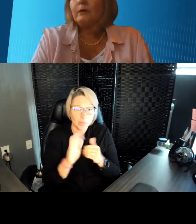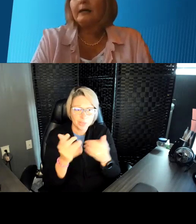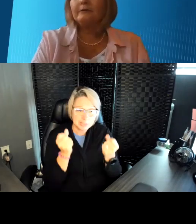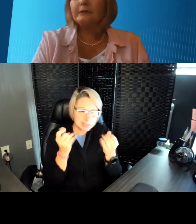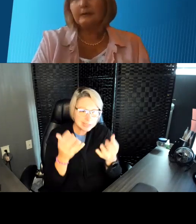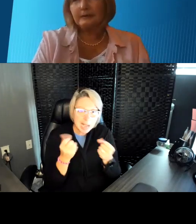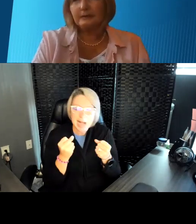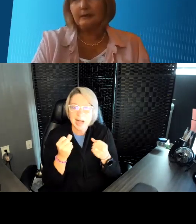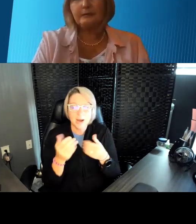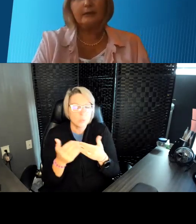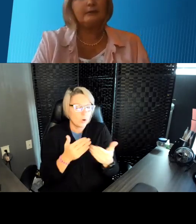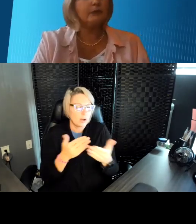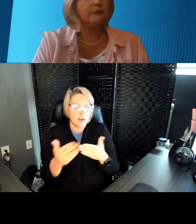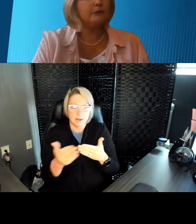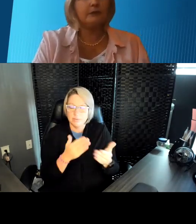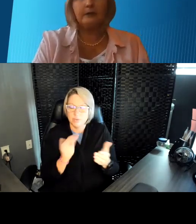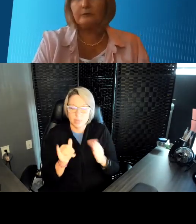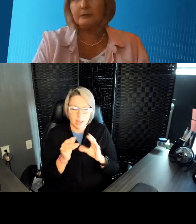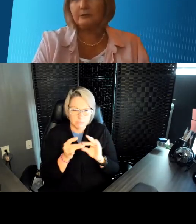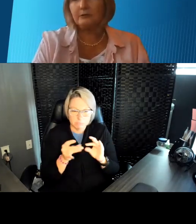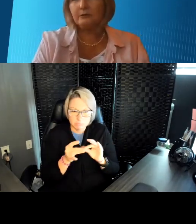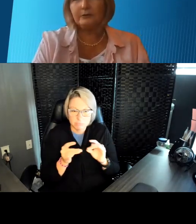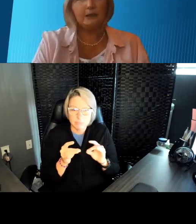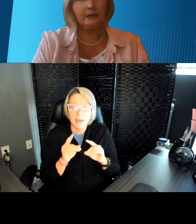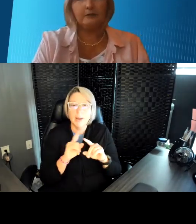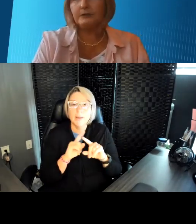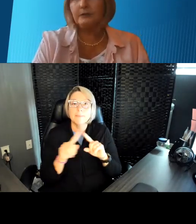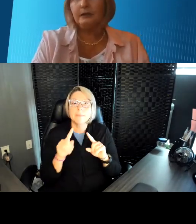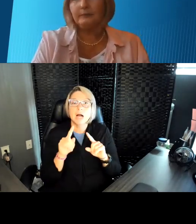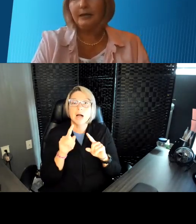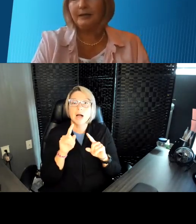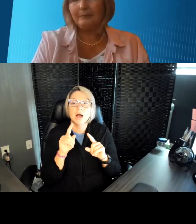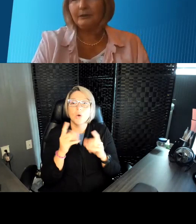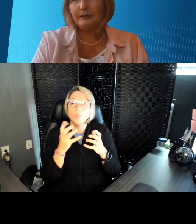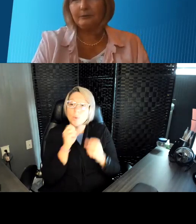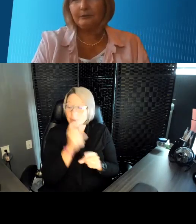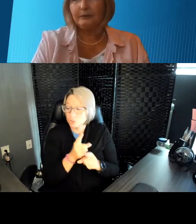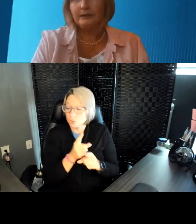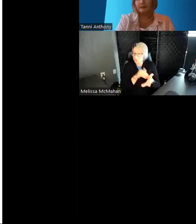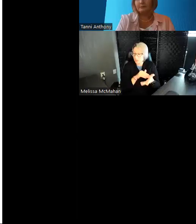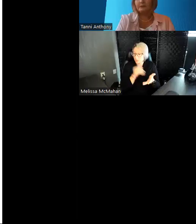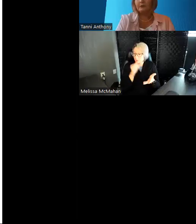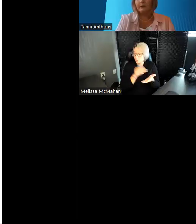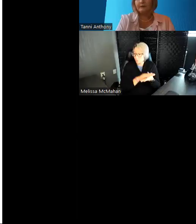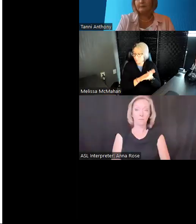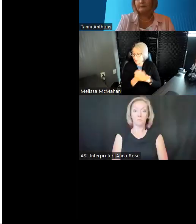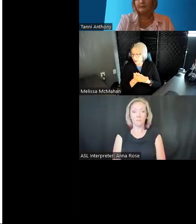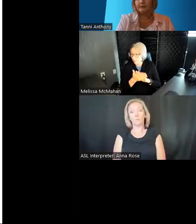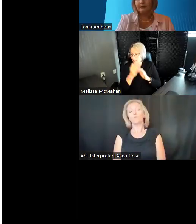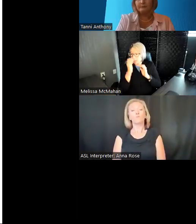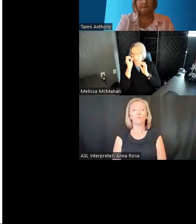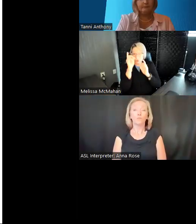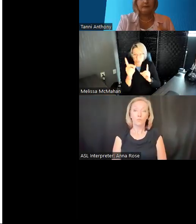cetera, whatever it is. As long as we don't turn doctors into educators, I'm a happy camper, because we don't want them